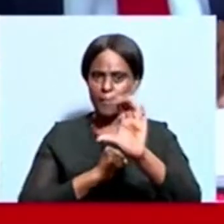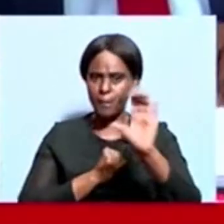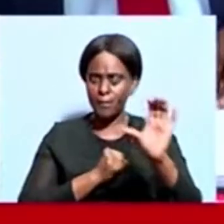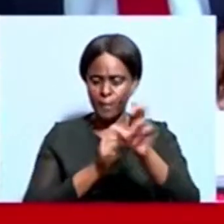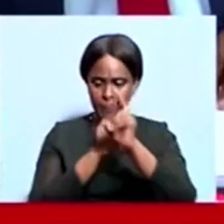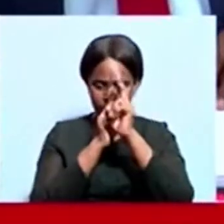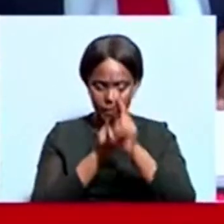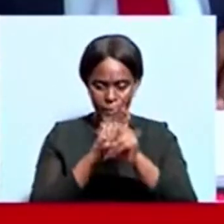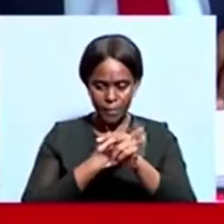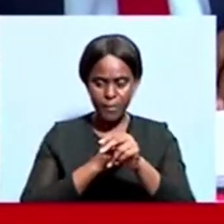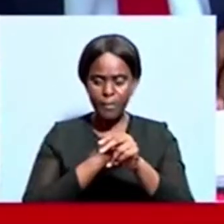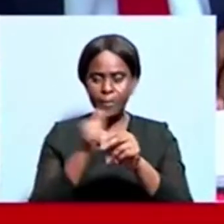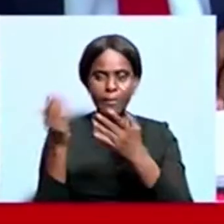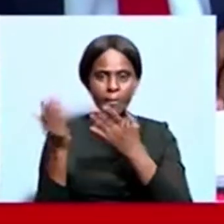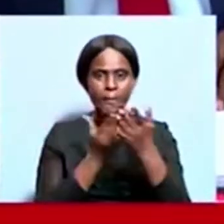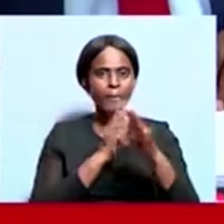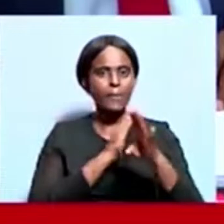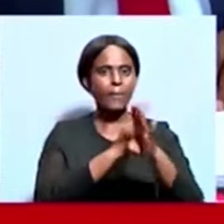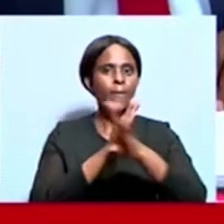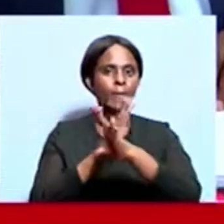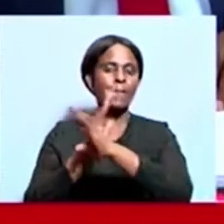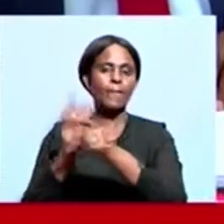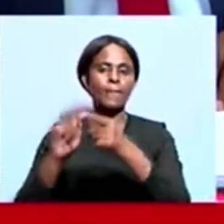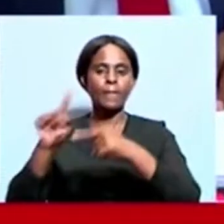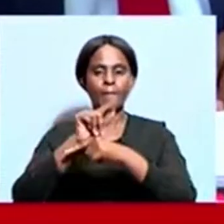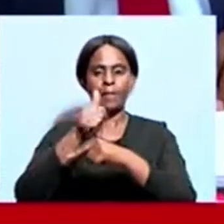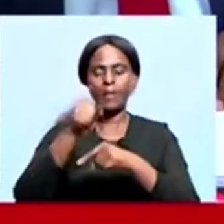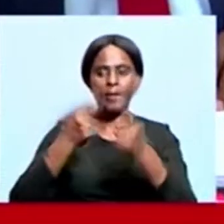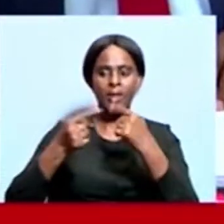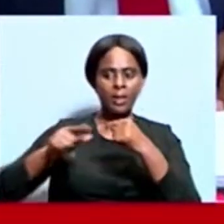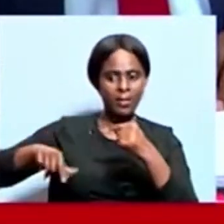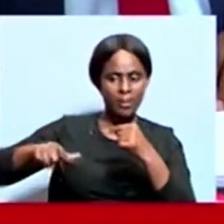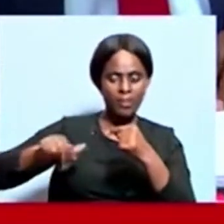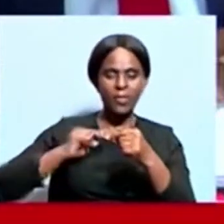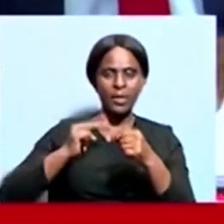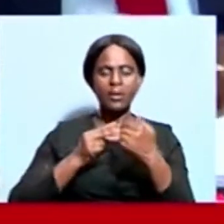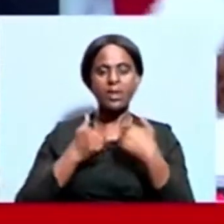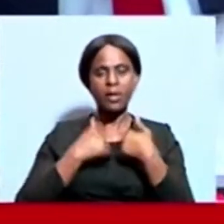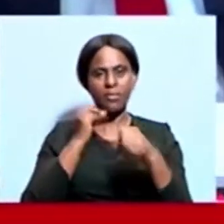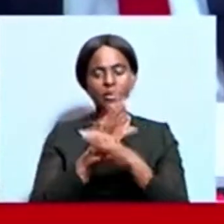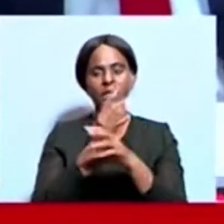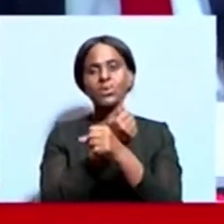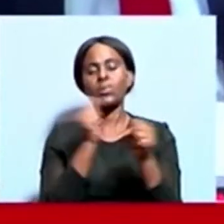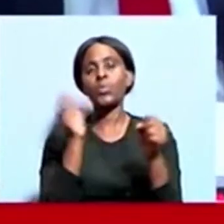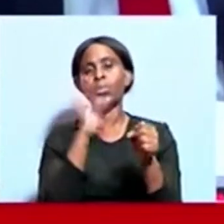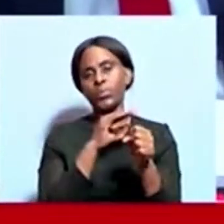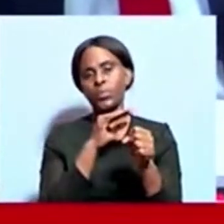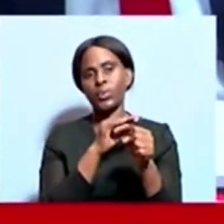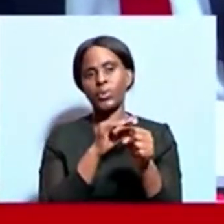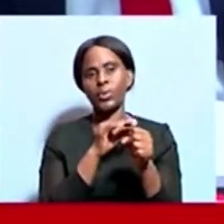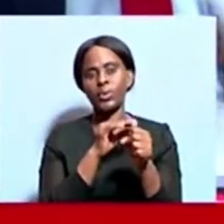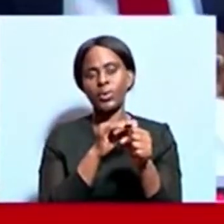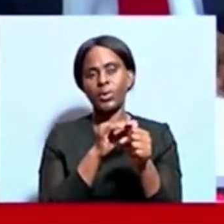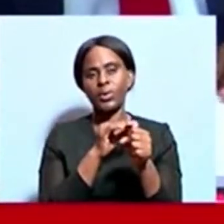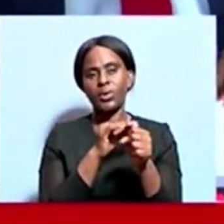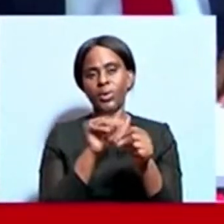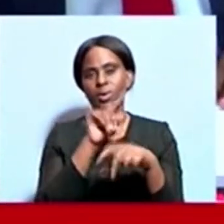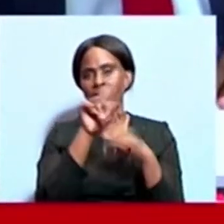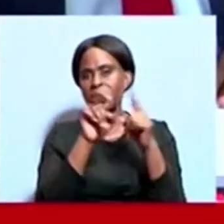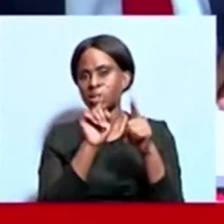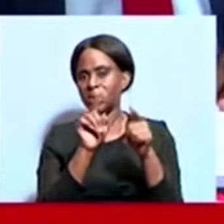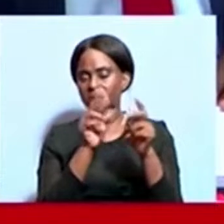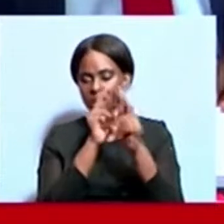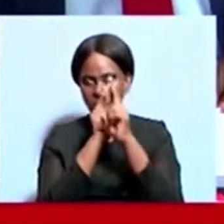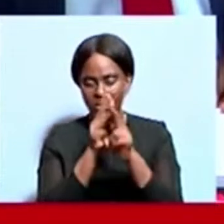not bringing a lot of interjections today. I think you came late. This was one of the questions. Is that the question Honorable